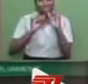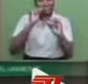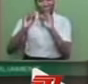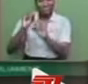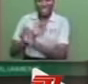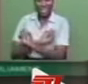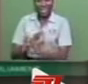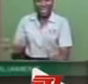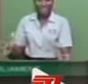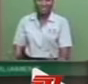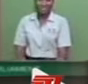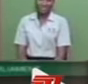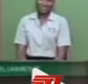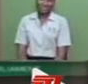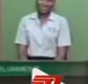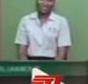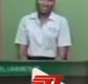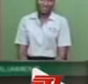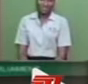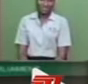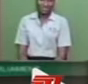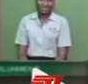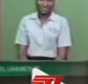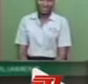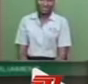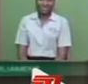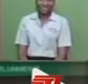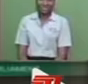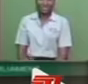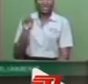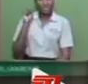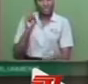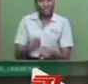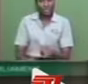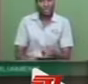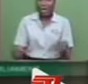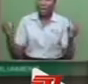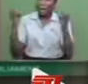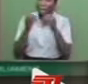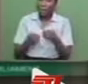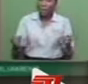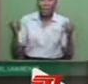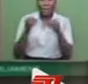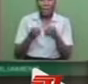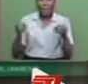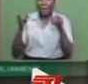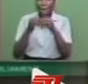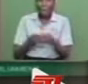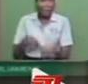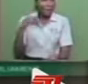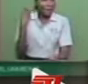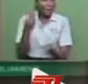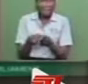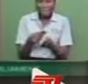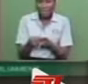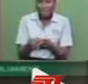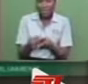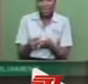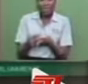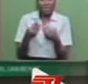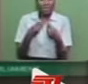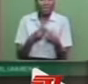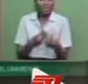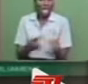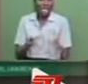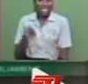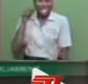have not been serviced. And so more money again is not better ideas. 2020, we are still getting promises